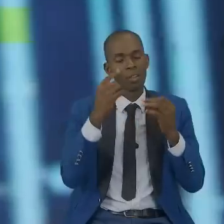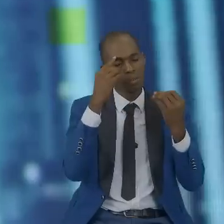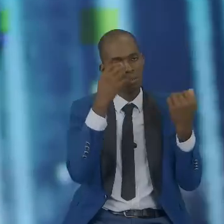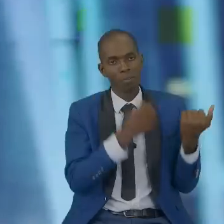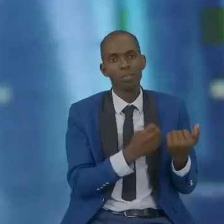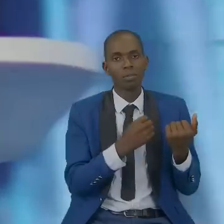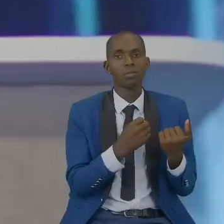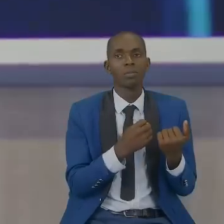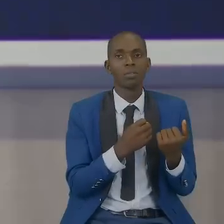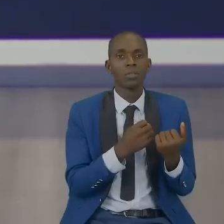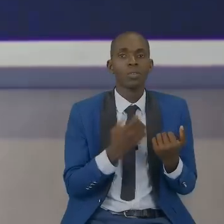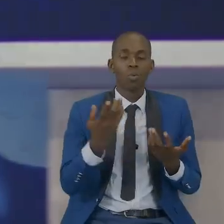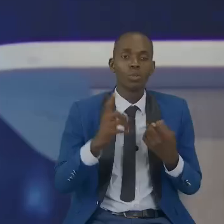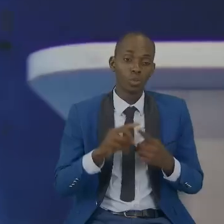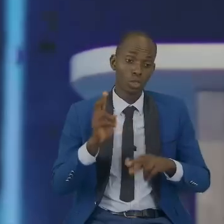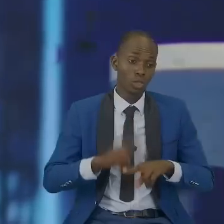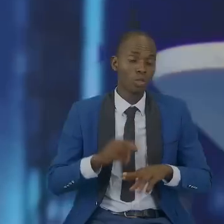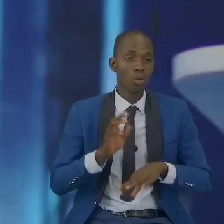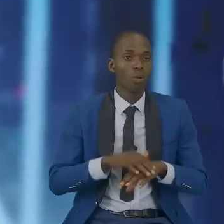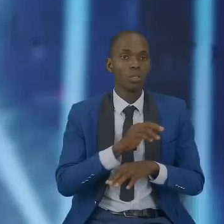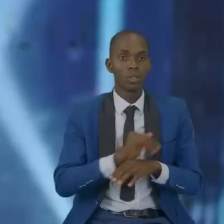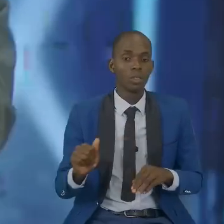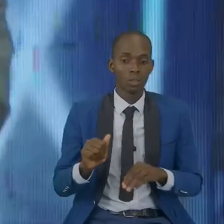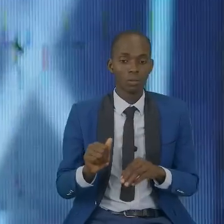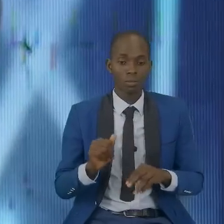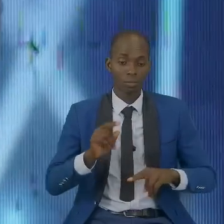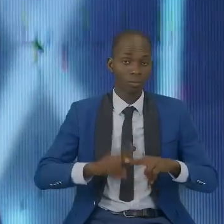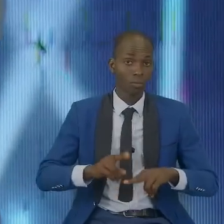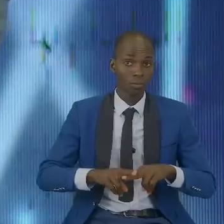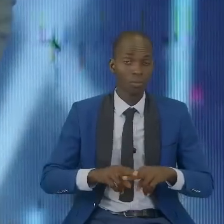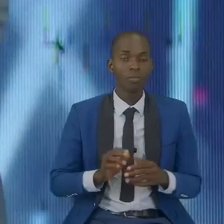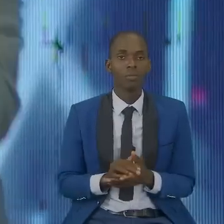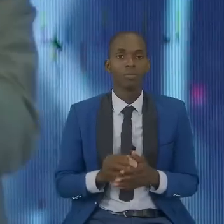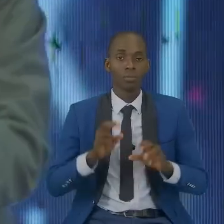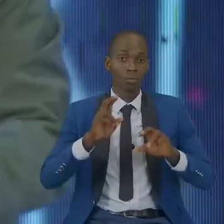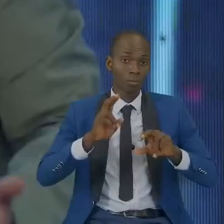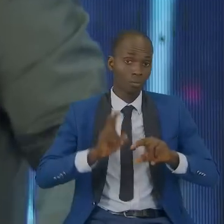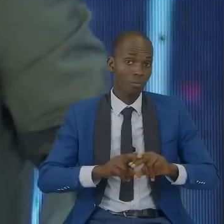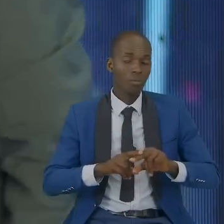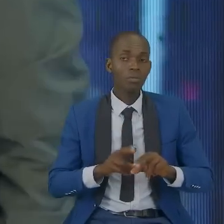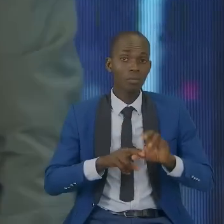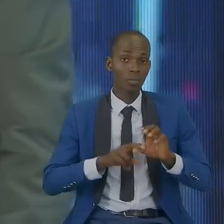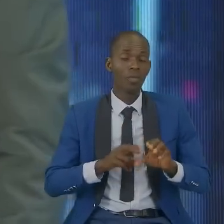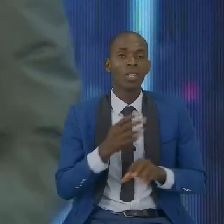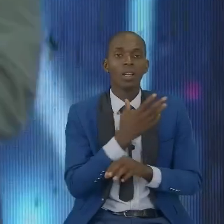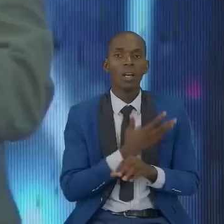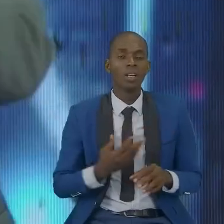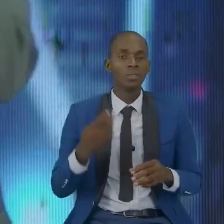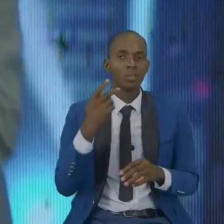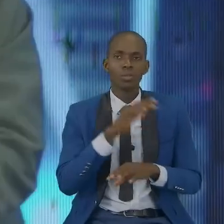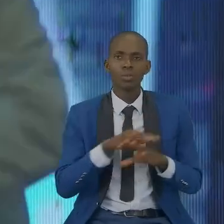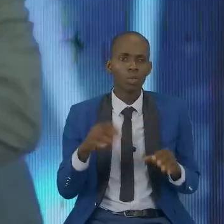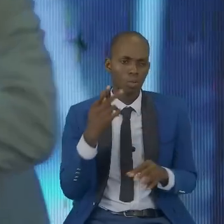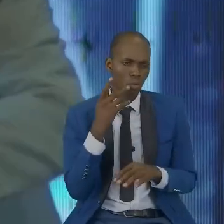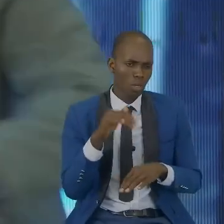sit down on a chair and you don't look at the arrangement of the molecules inside that chair, you don't